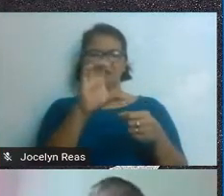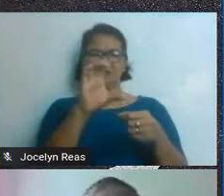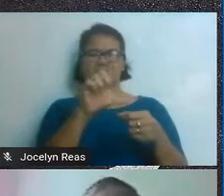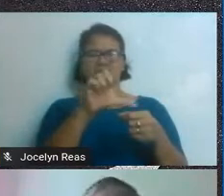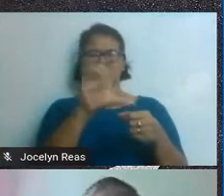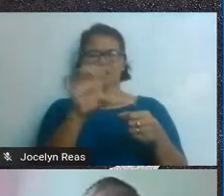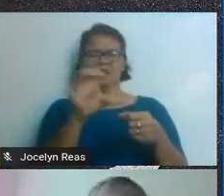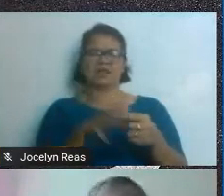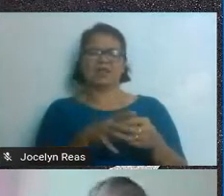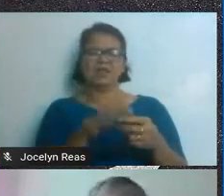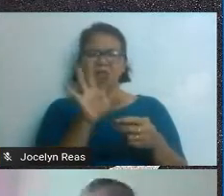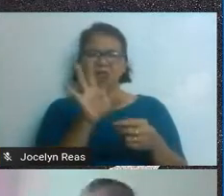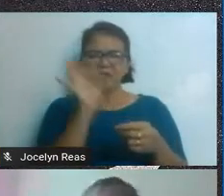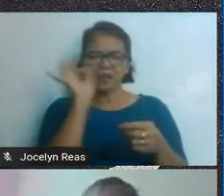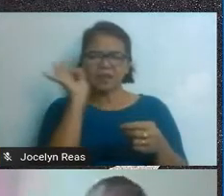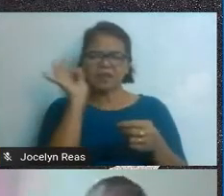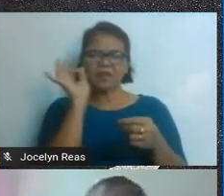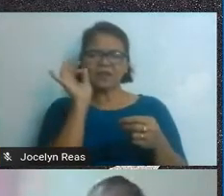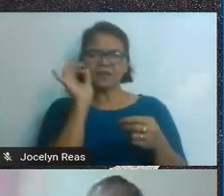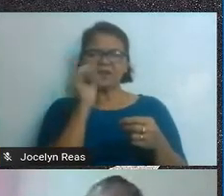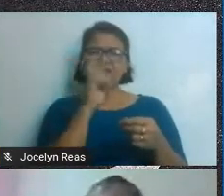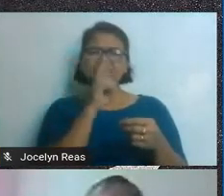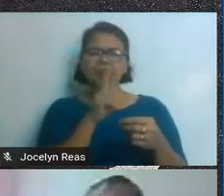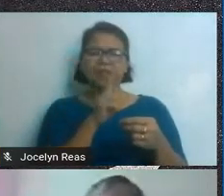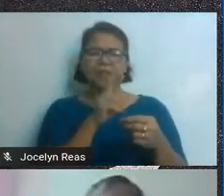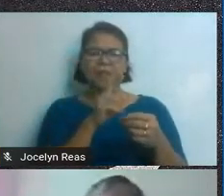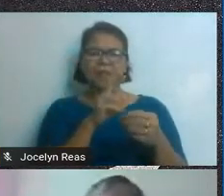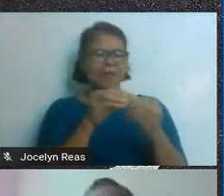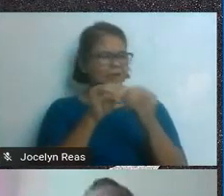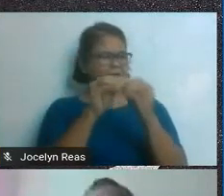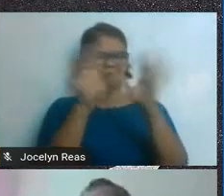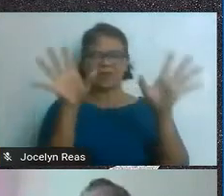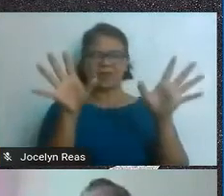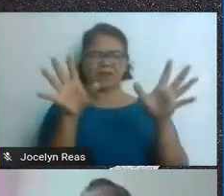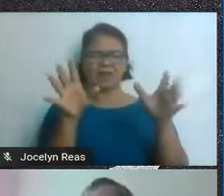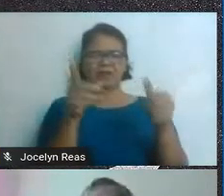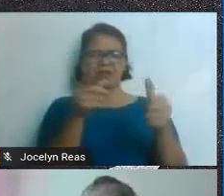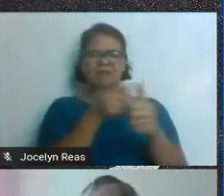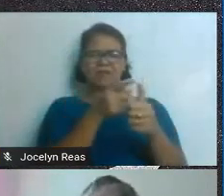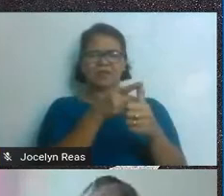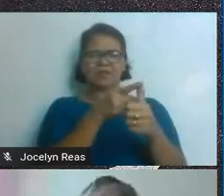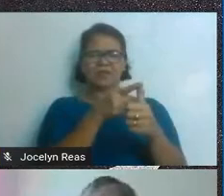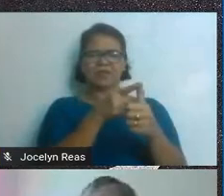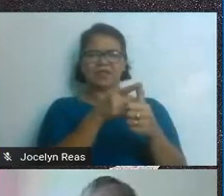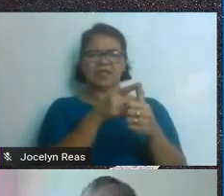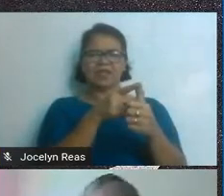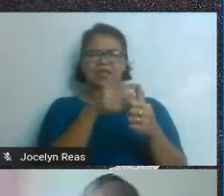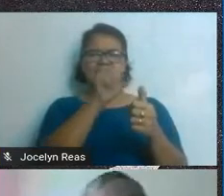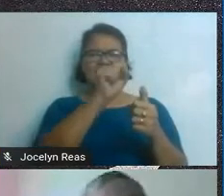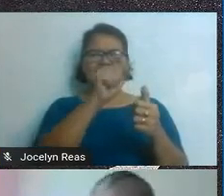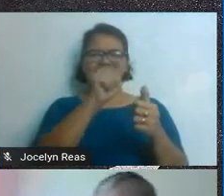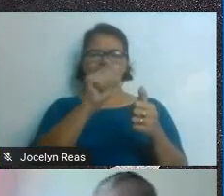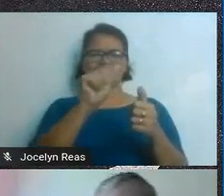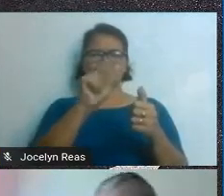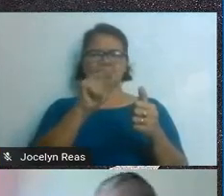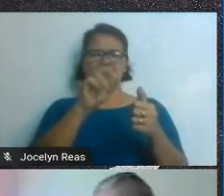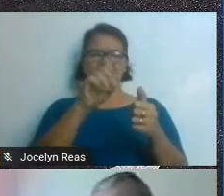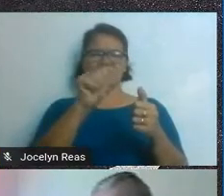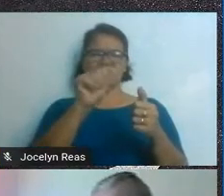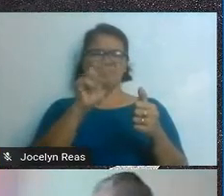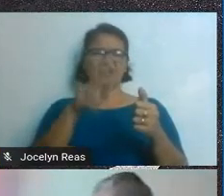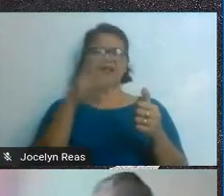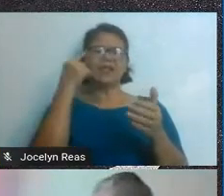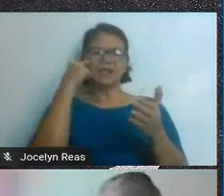are very clear. First, the standards we have identified, the learning competencies are comparable